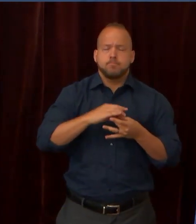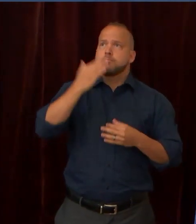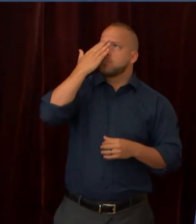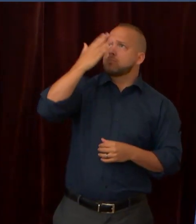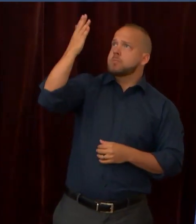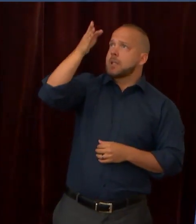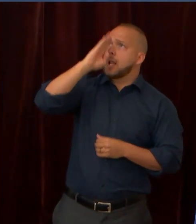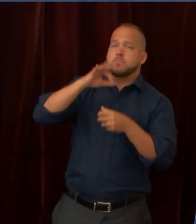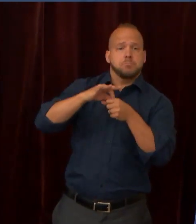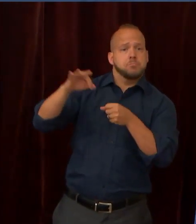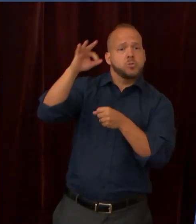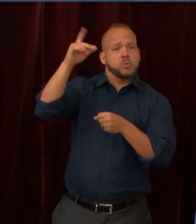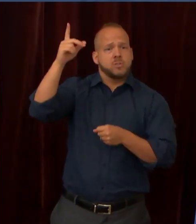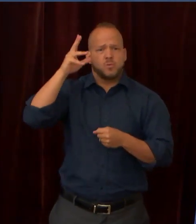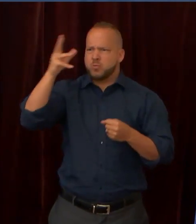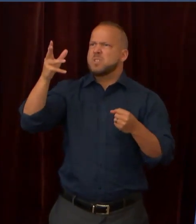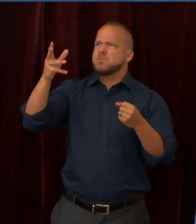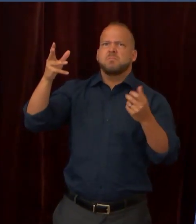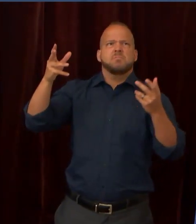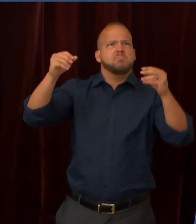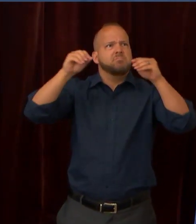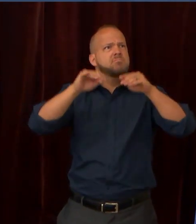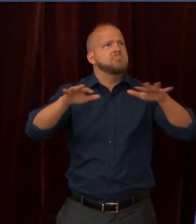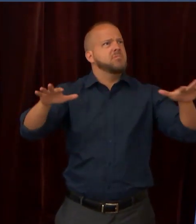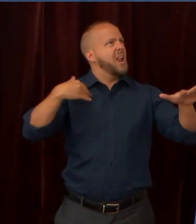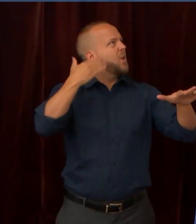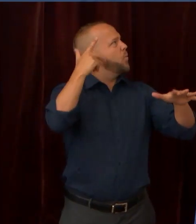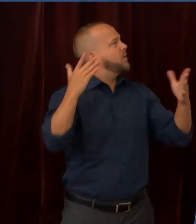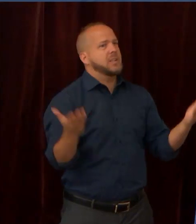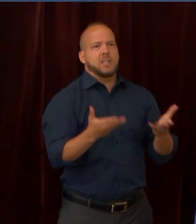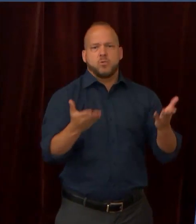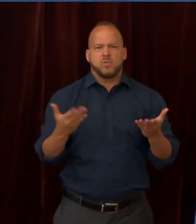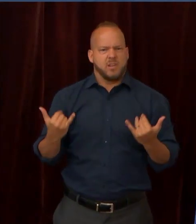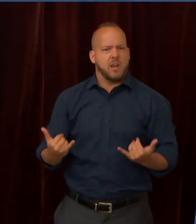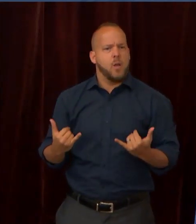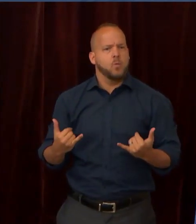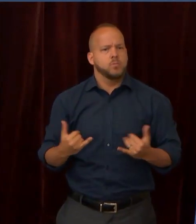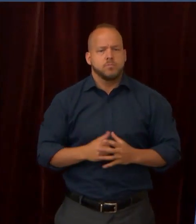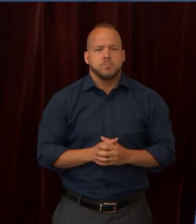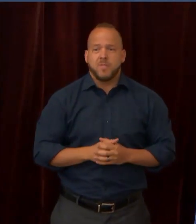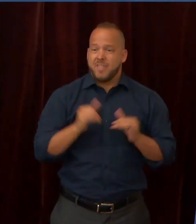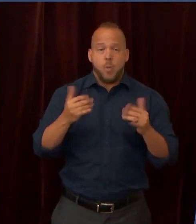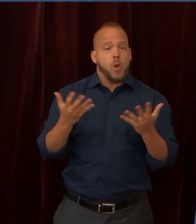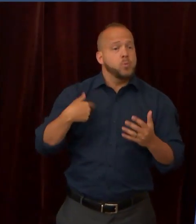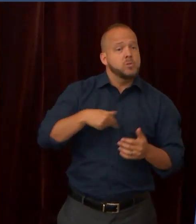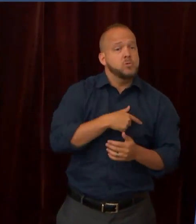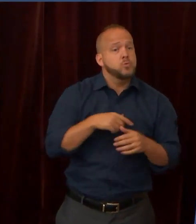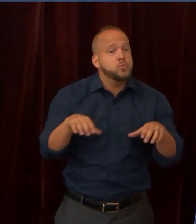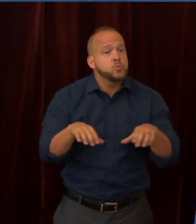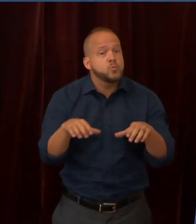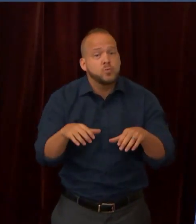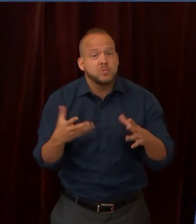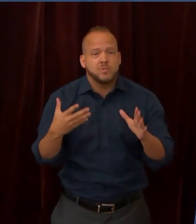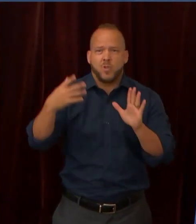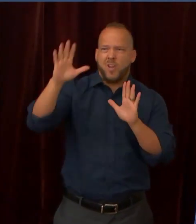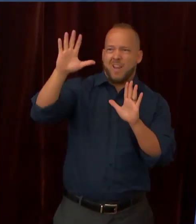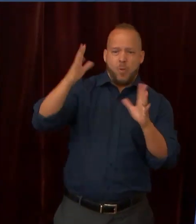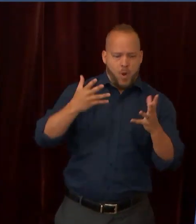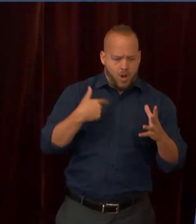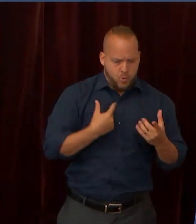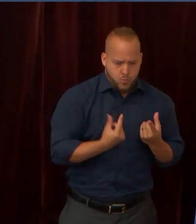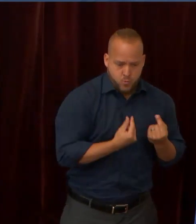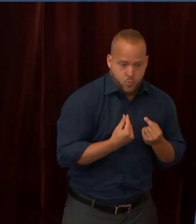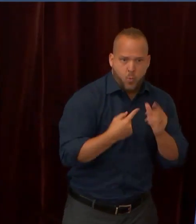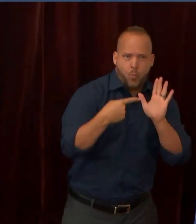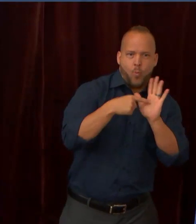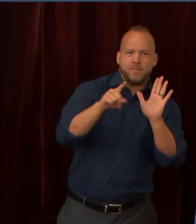May all that we say and do reflect the love of Jesus Christ. Thank you. Thank you very